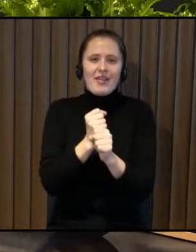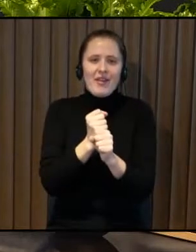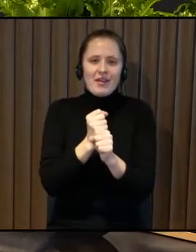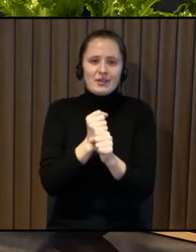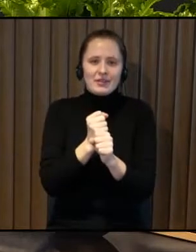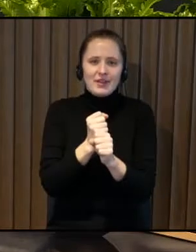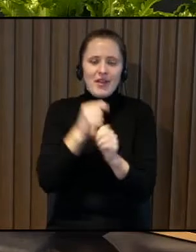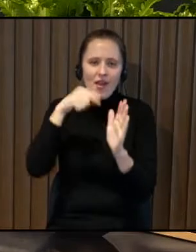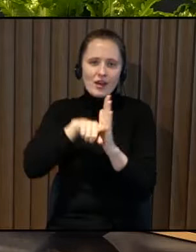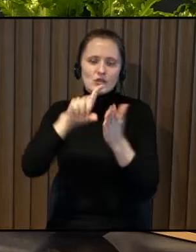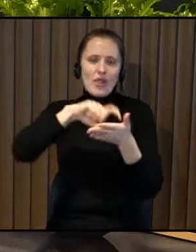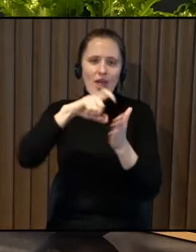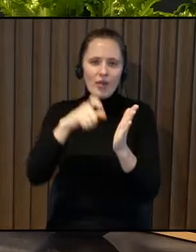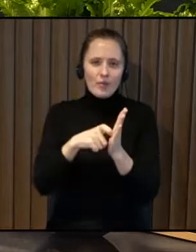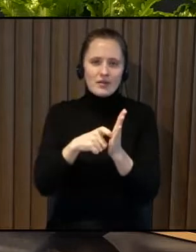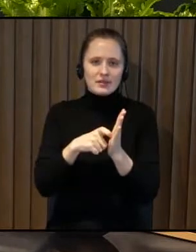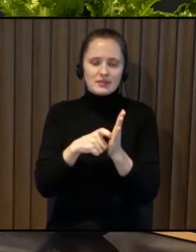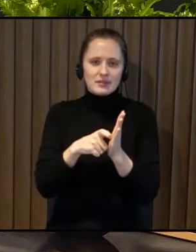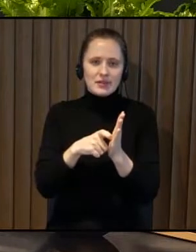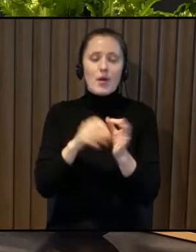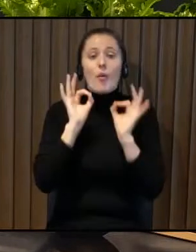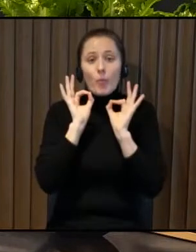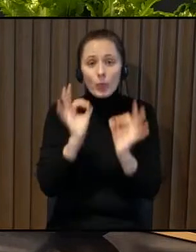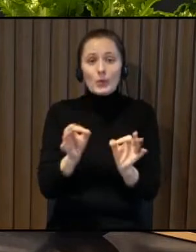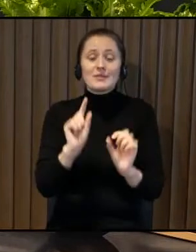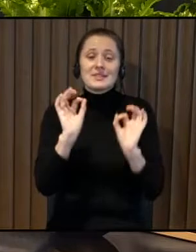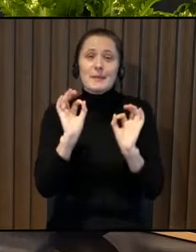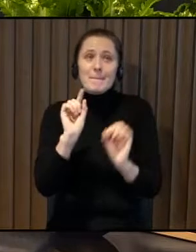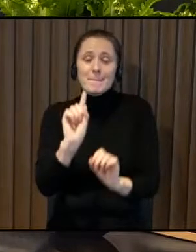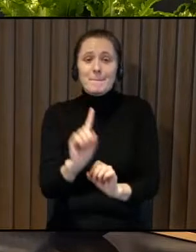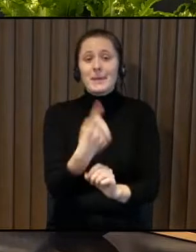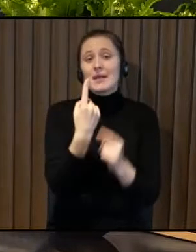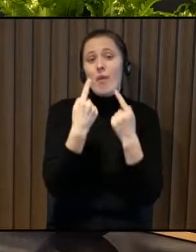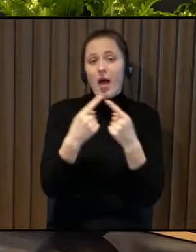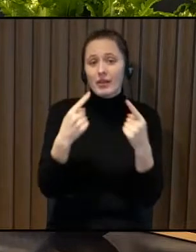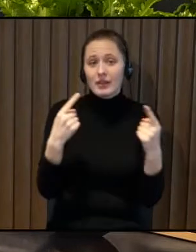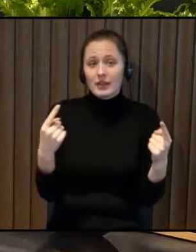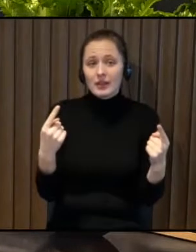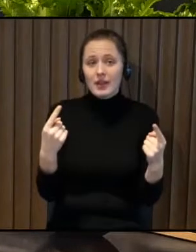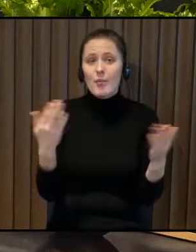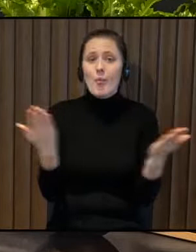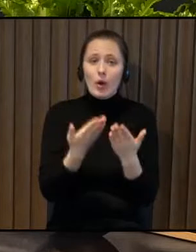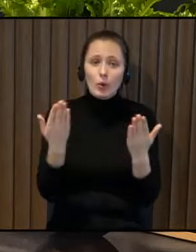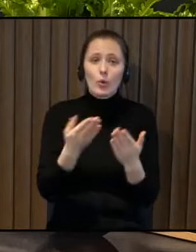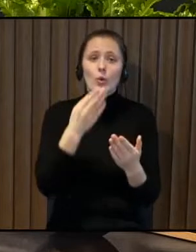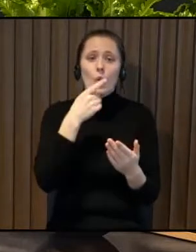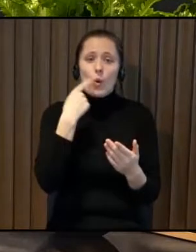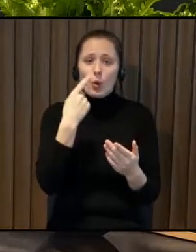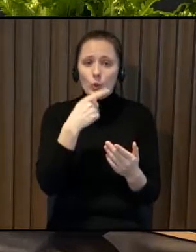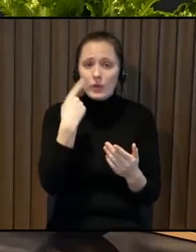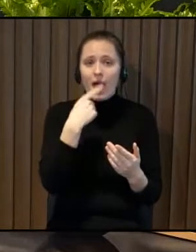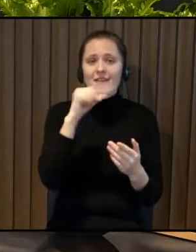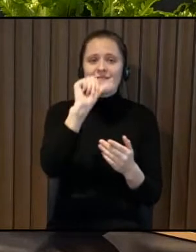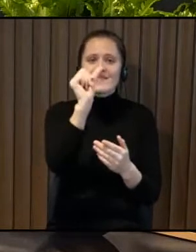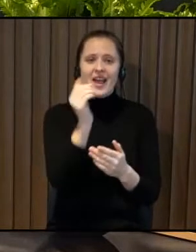energy when working in the office with clients. The first thing that we are